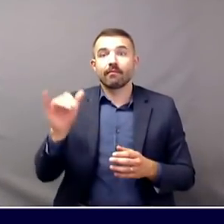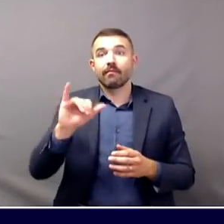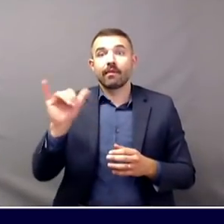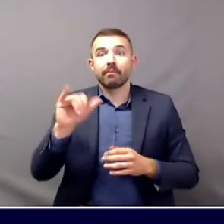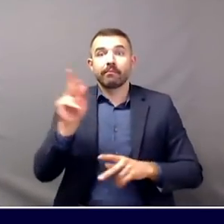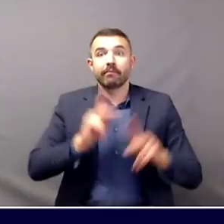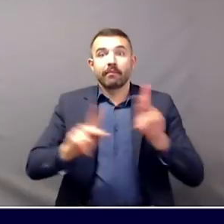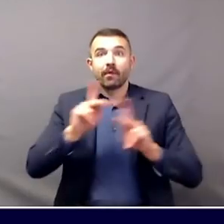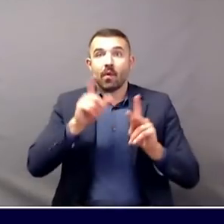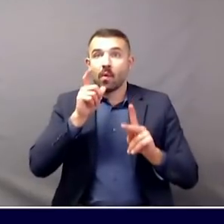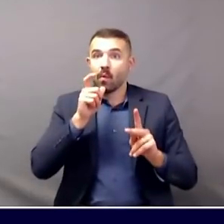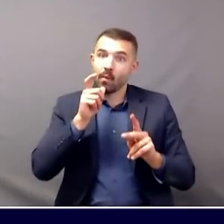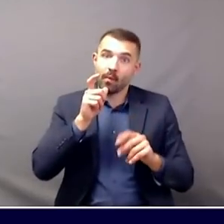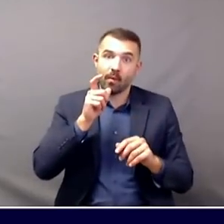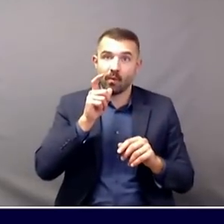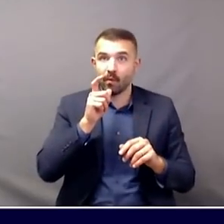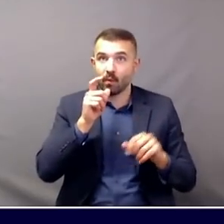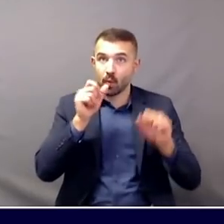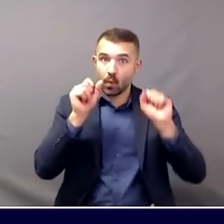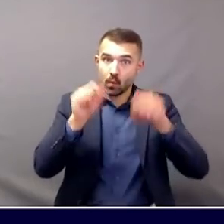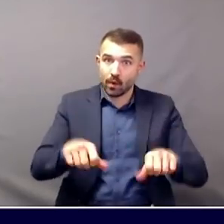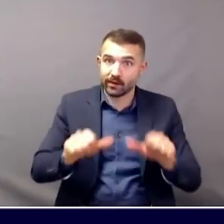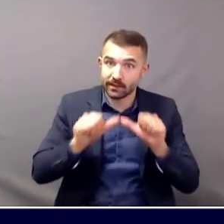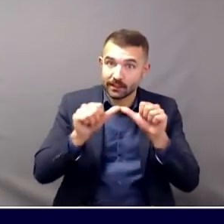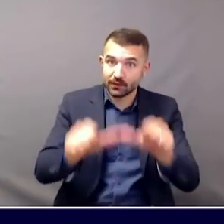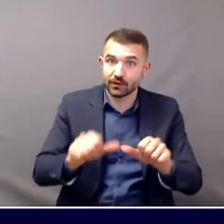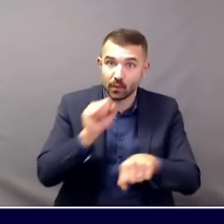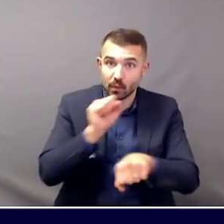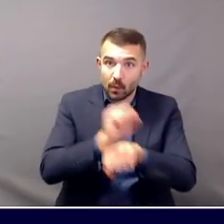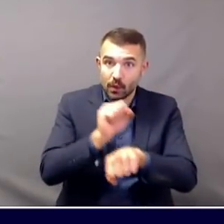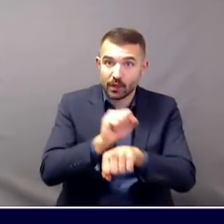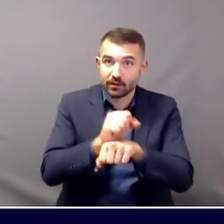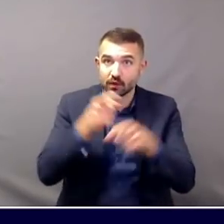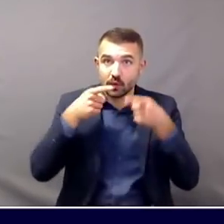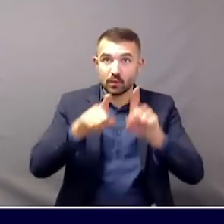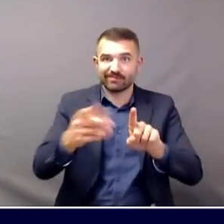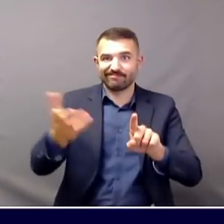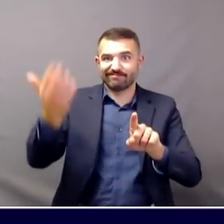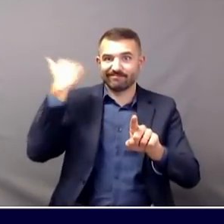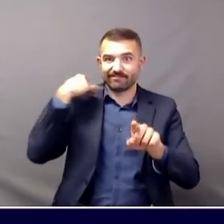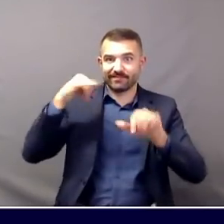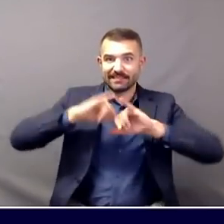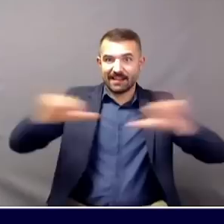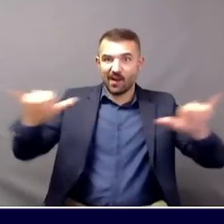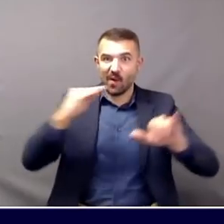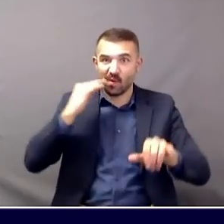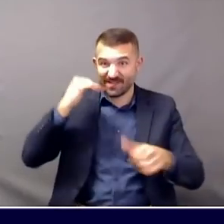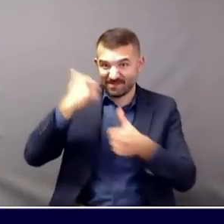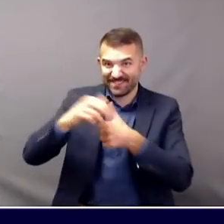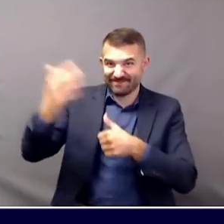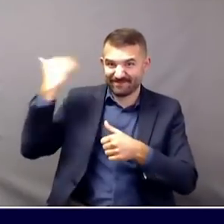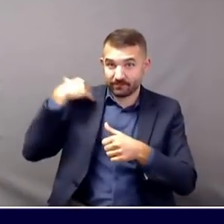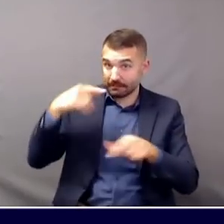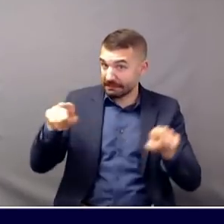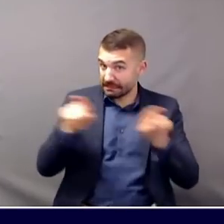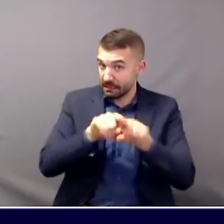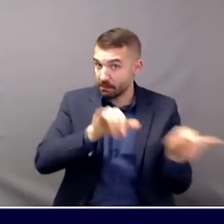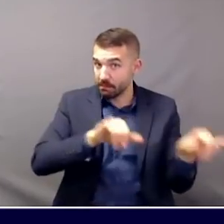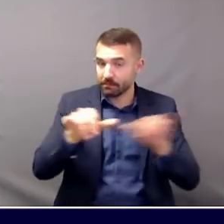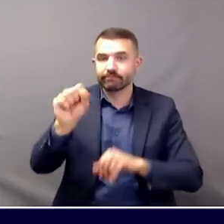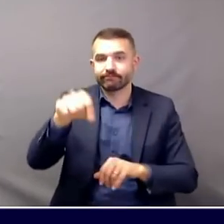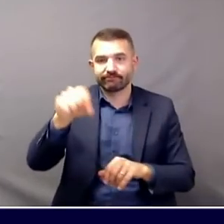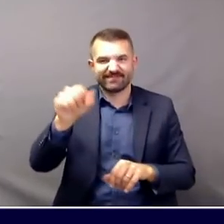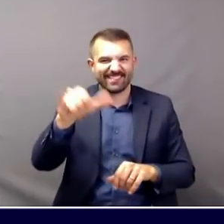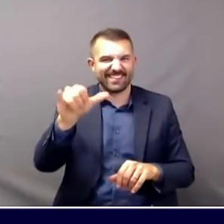in the lockdown setting? That's generally right. There may be some differences as we get into the micro